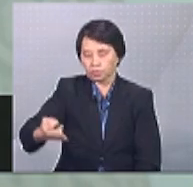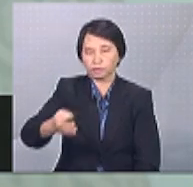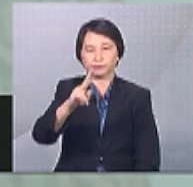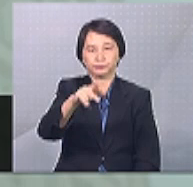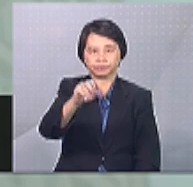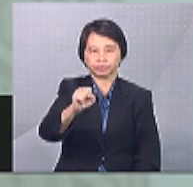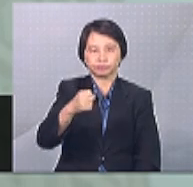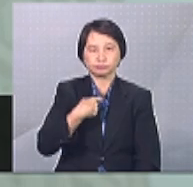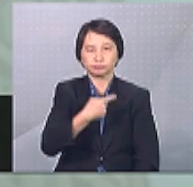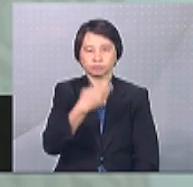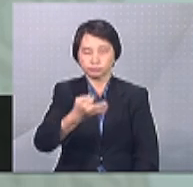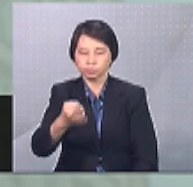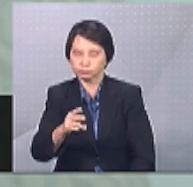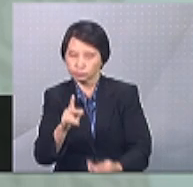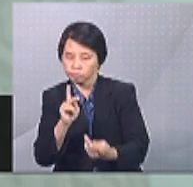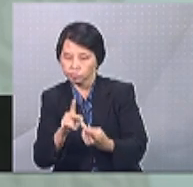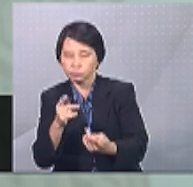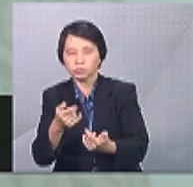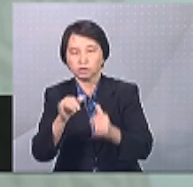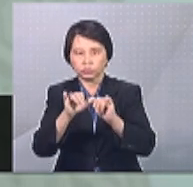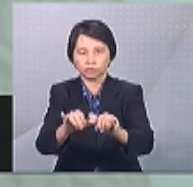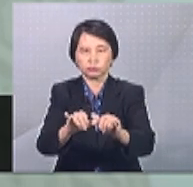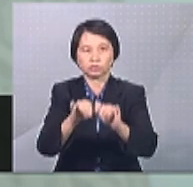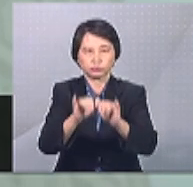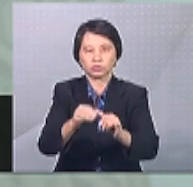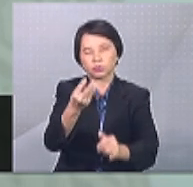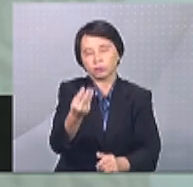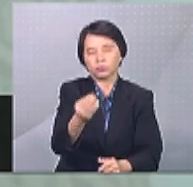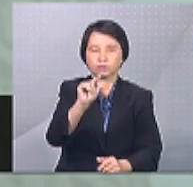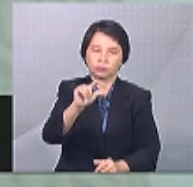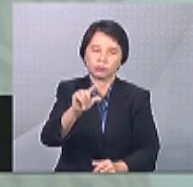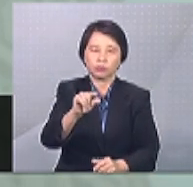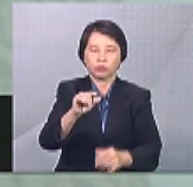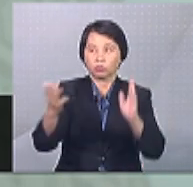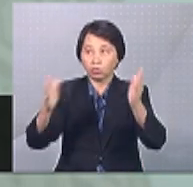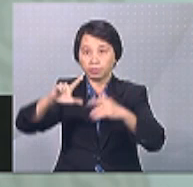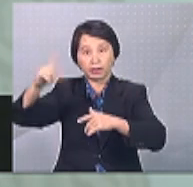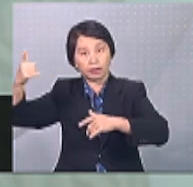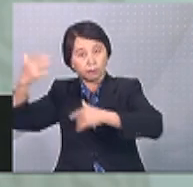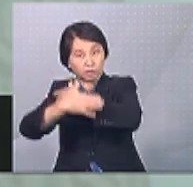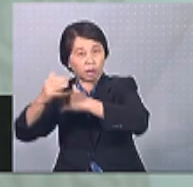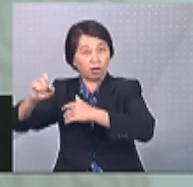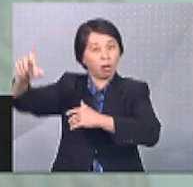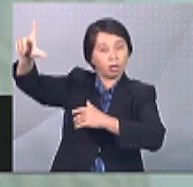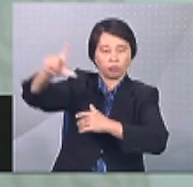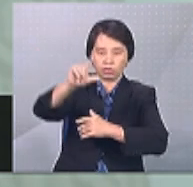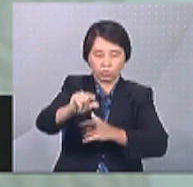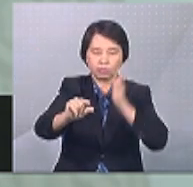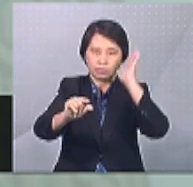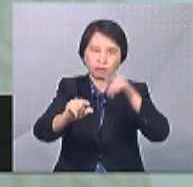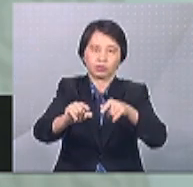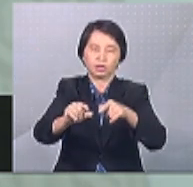our fatality is reasonable. I mean, it's still at a very low as compared to other countries. Second is we look into the